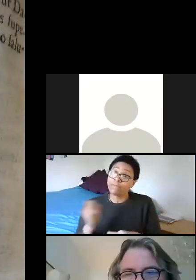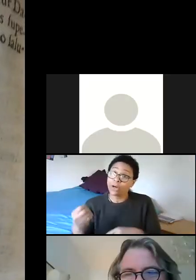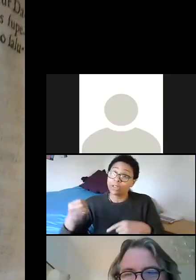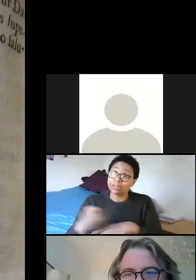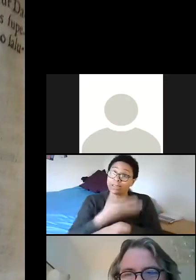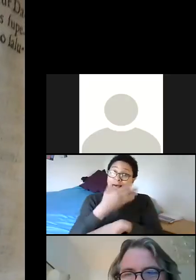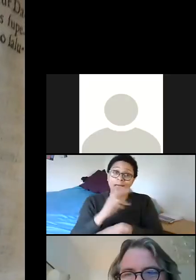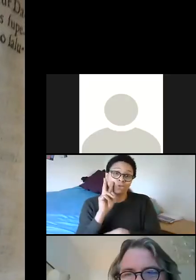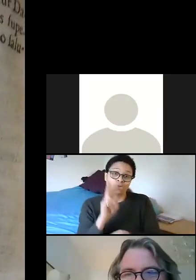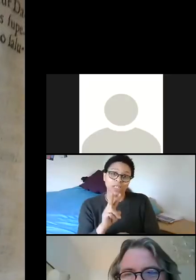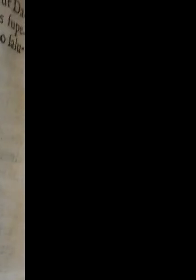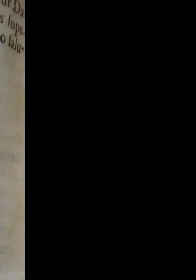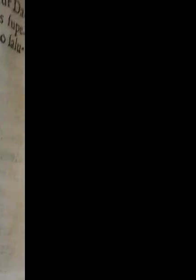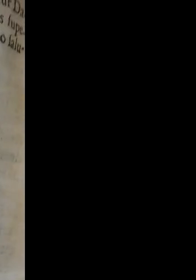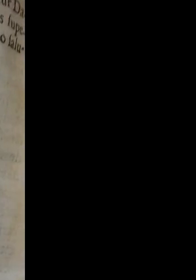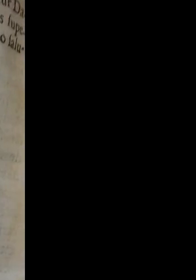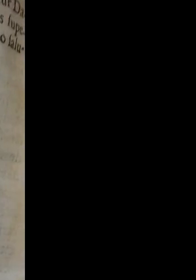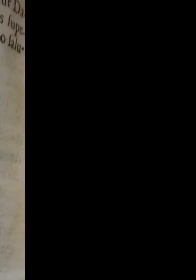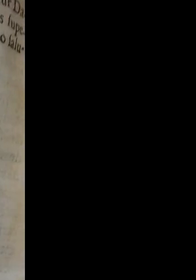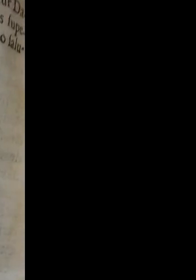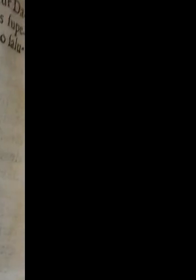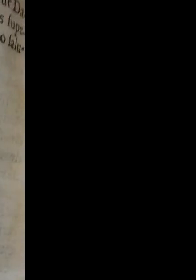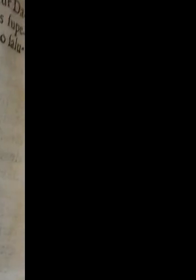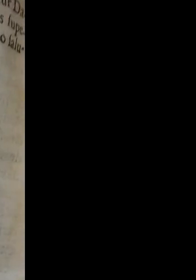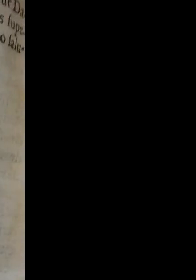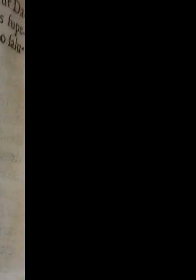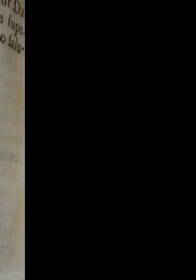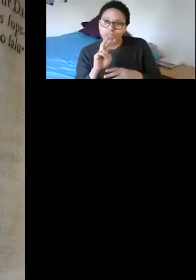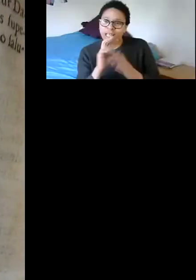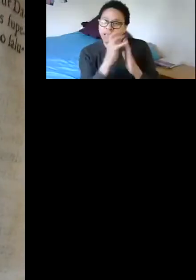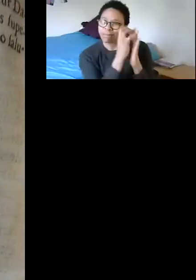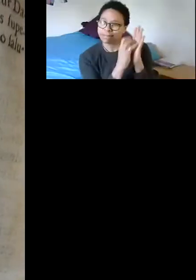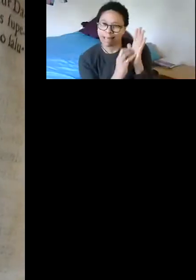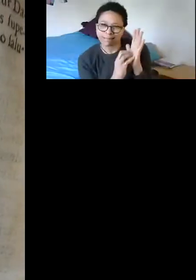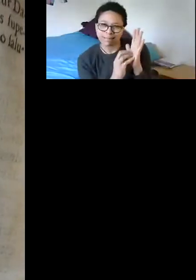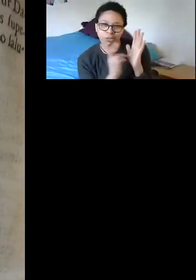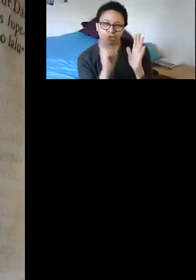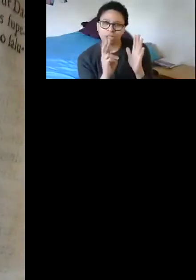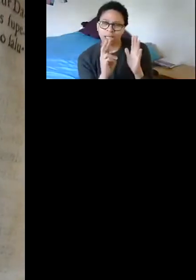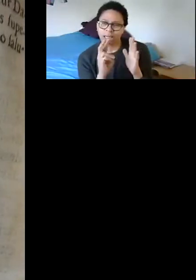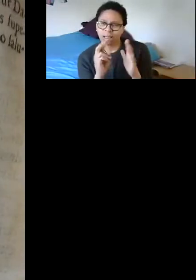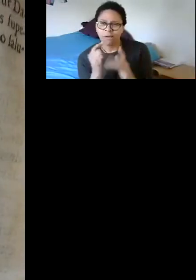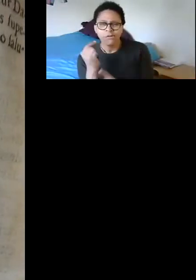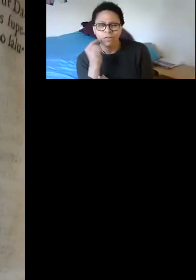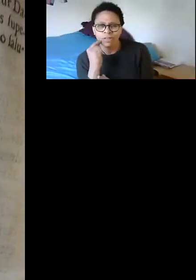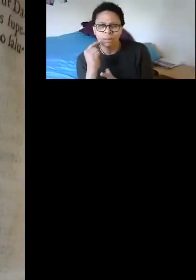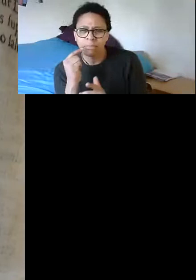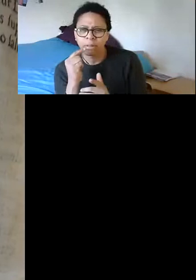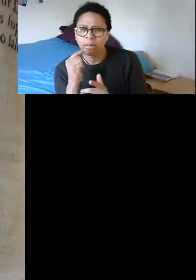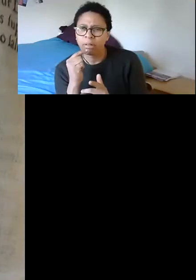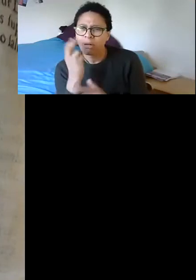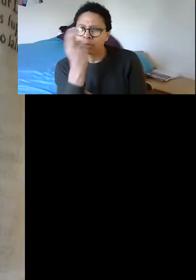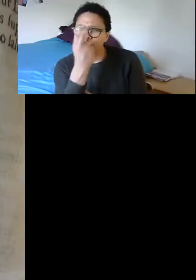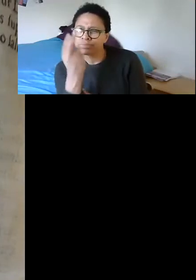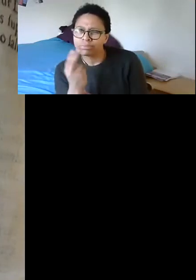doodles from the collection. So underneath the printed text is this sort of quite simple but cartoonish ink drawing of a man sort of